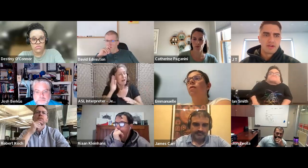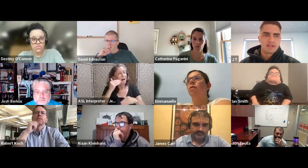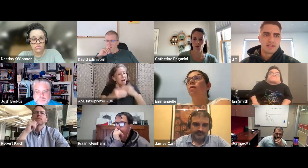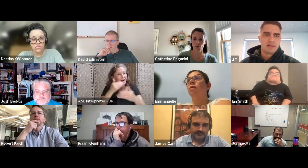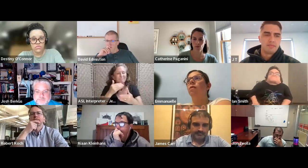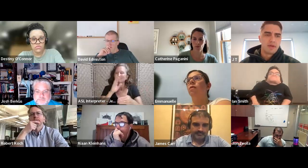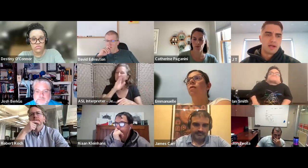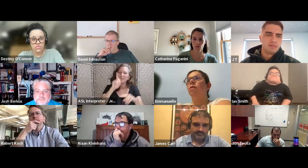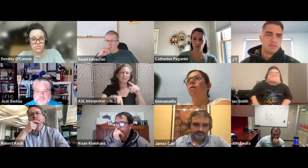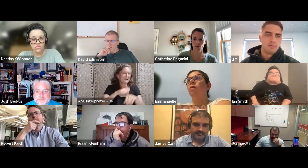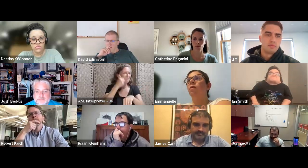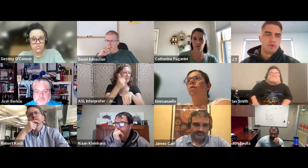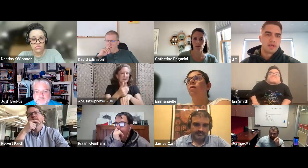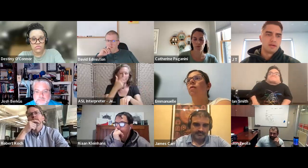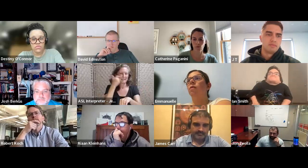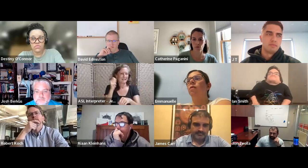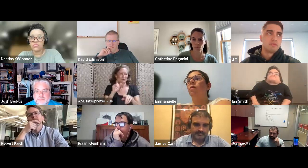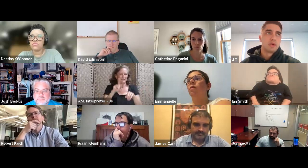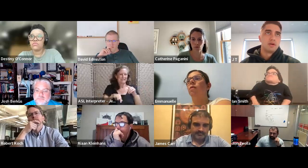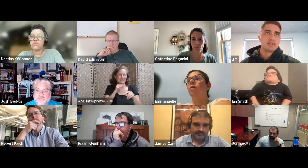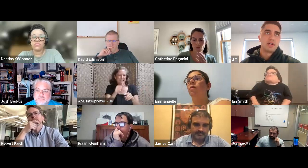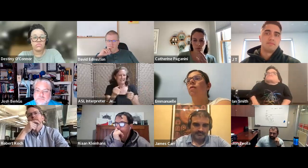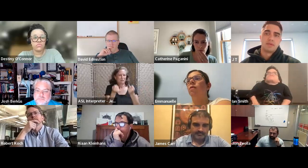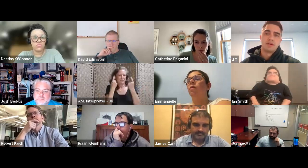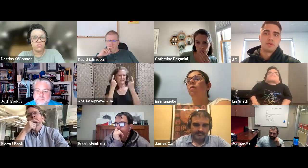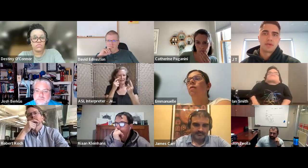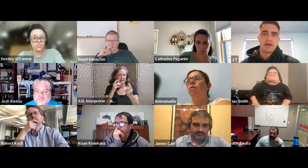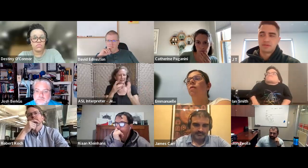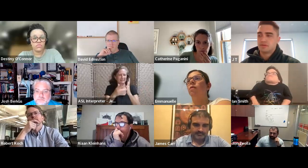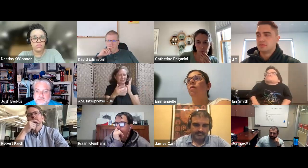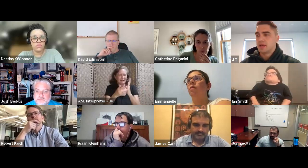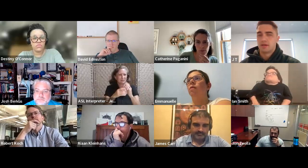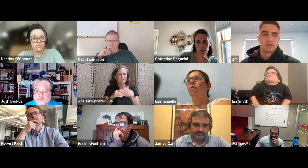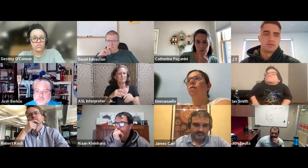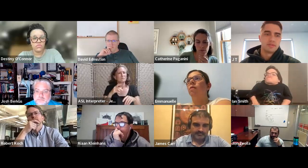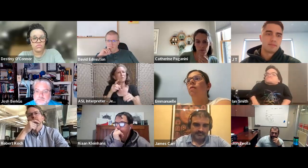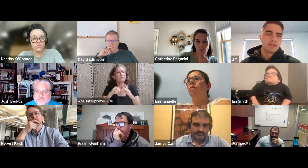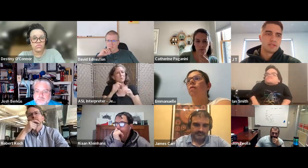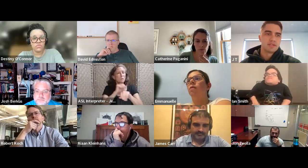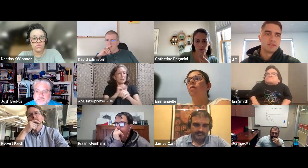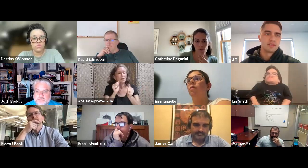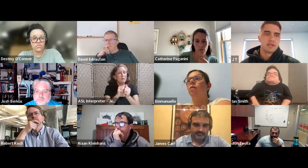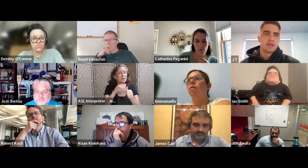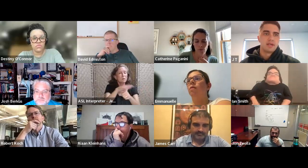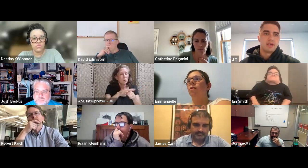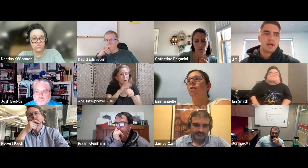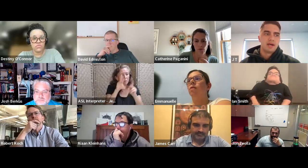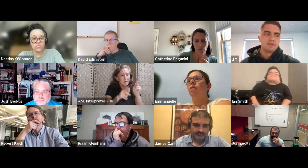And then gradually started working in alongside local council and local tech